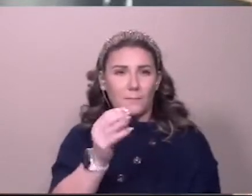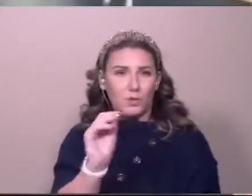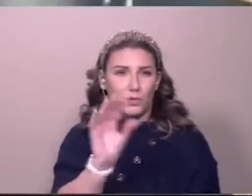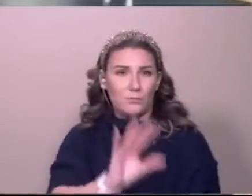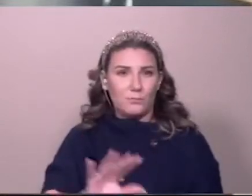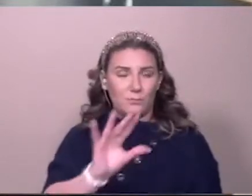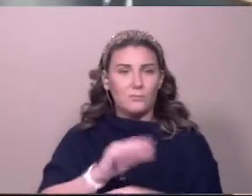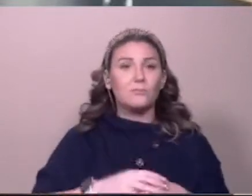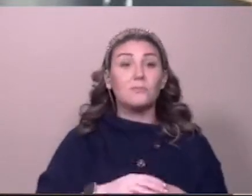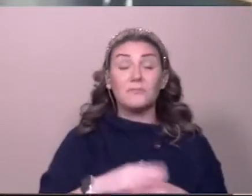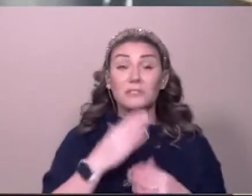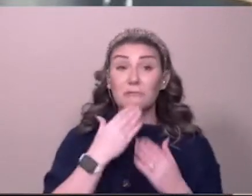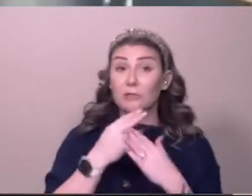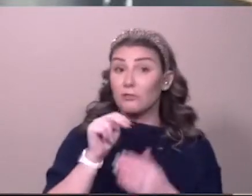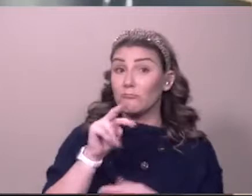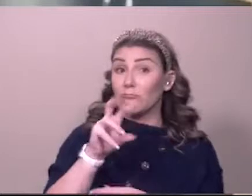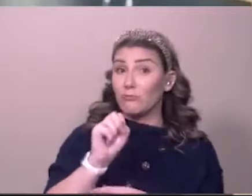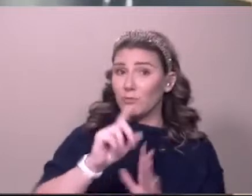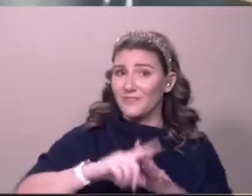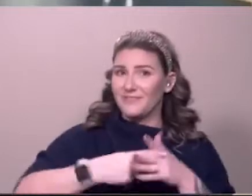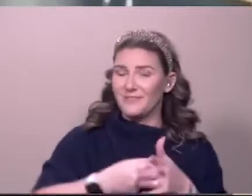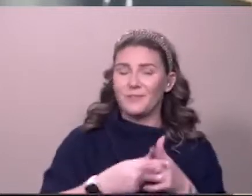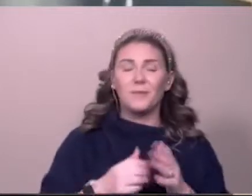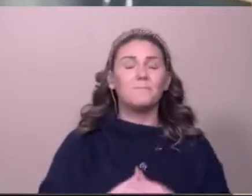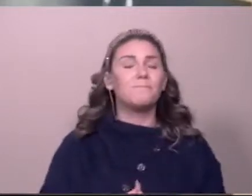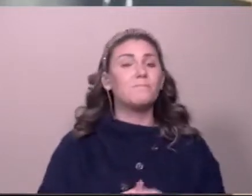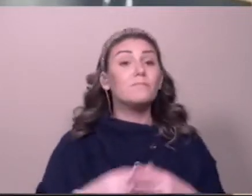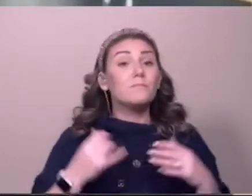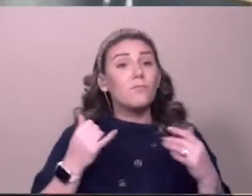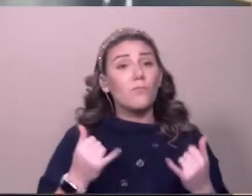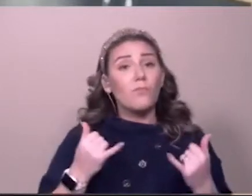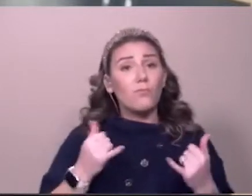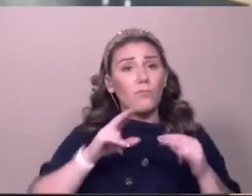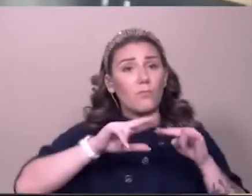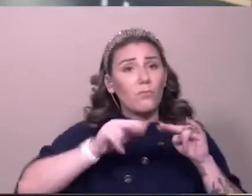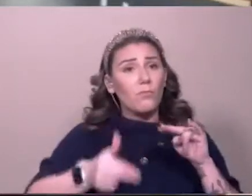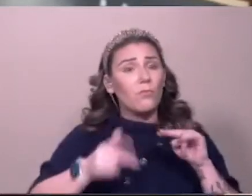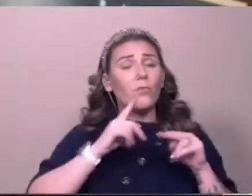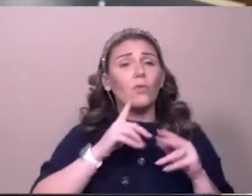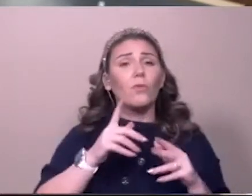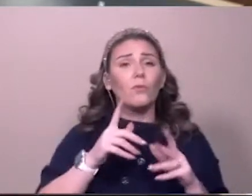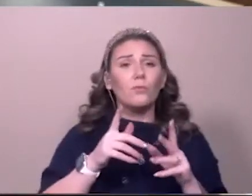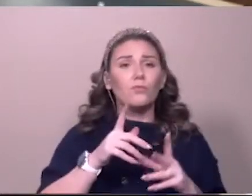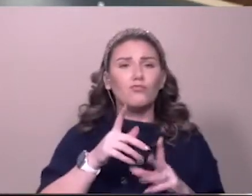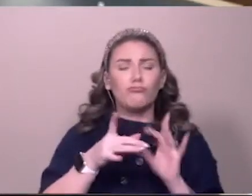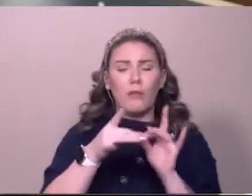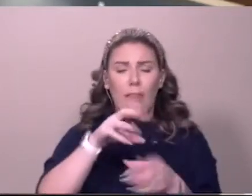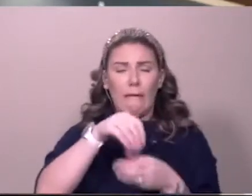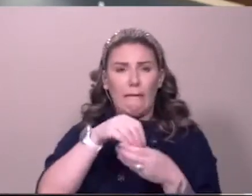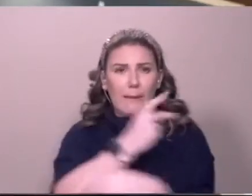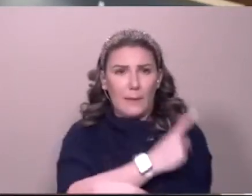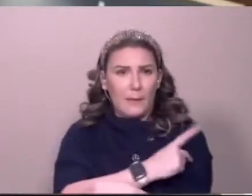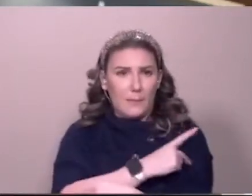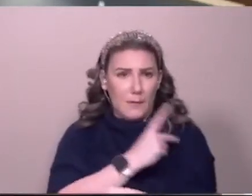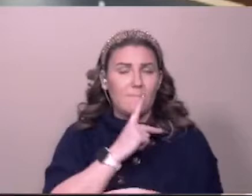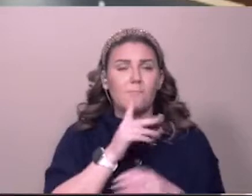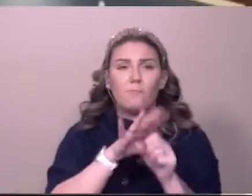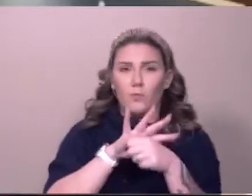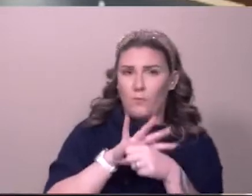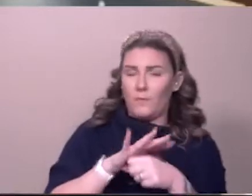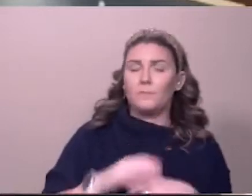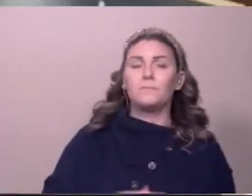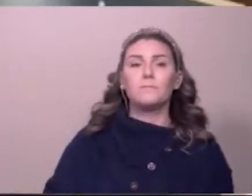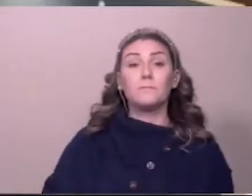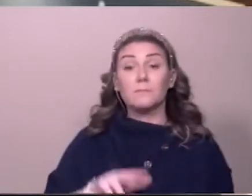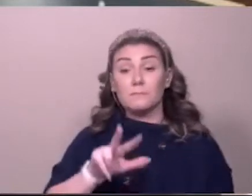start with the good news. And we are also currently down in terms of inpatients with COVID. We are down to 32